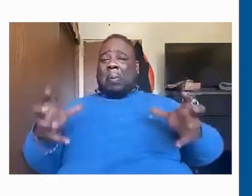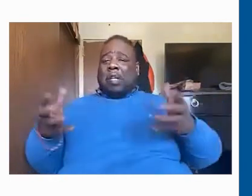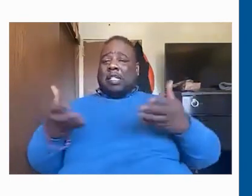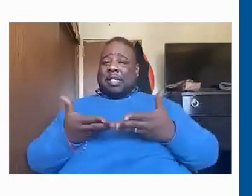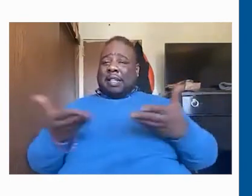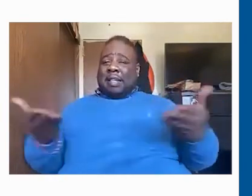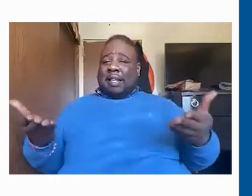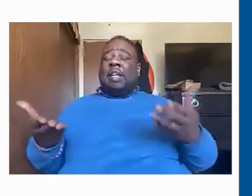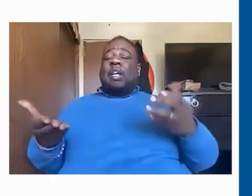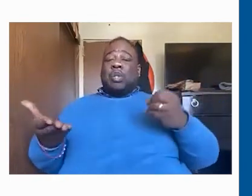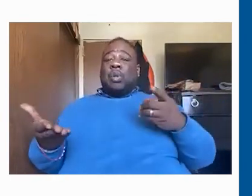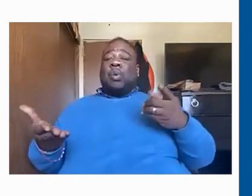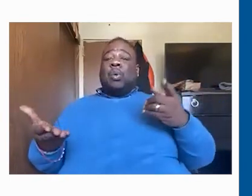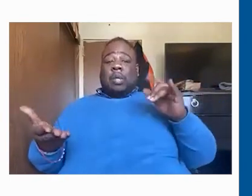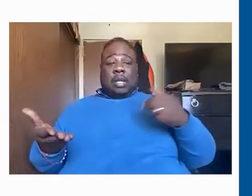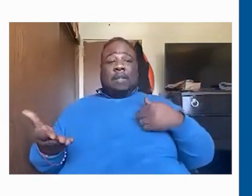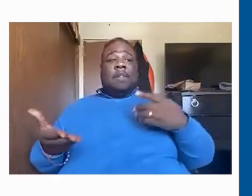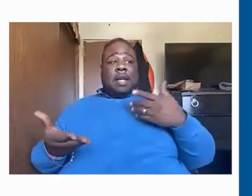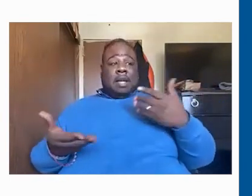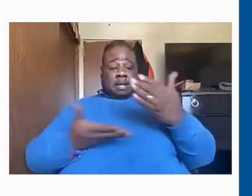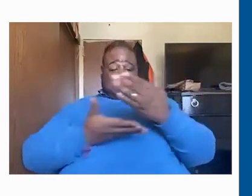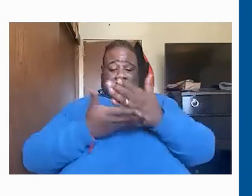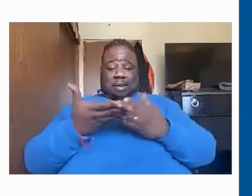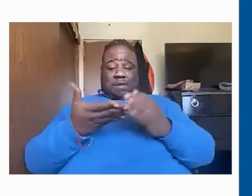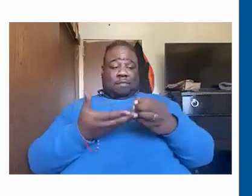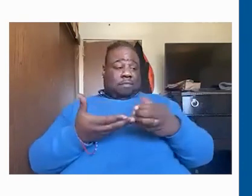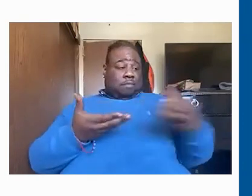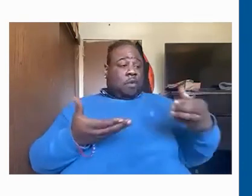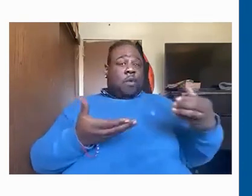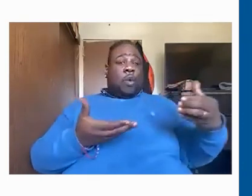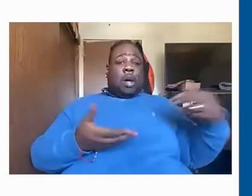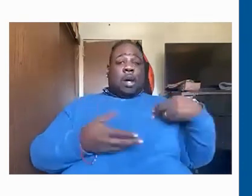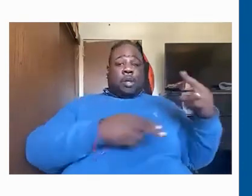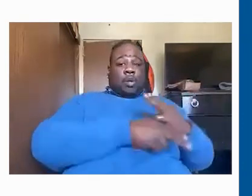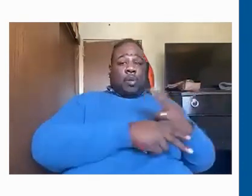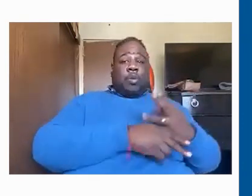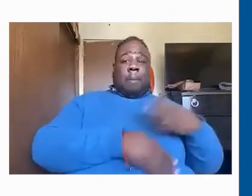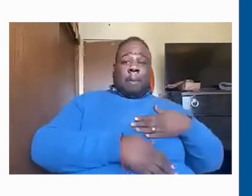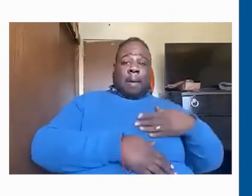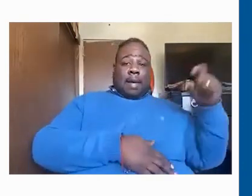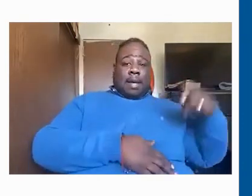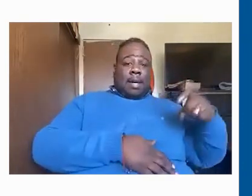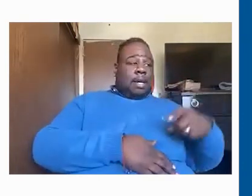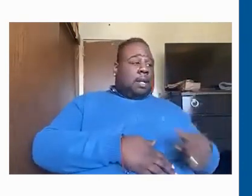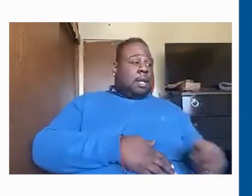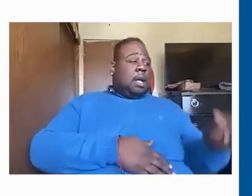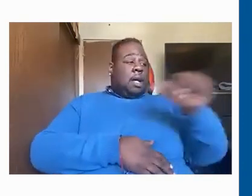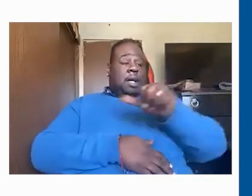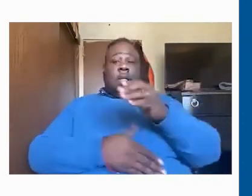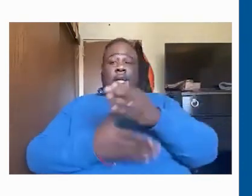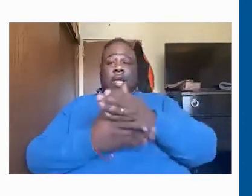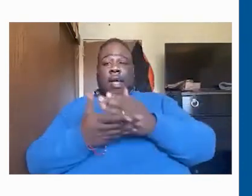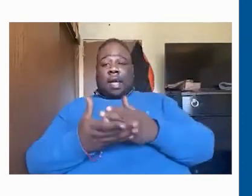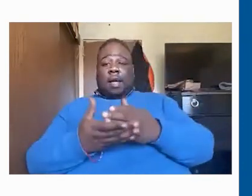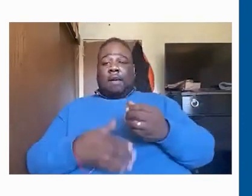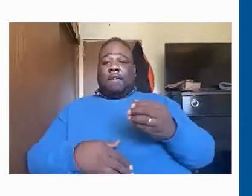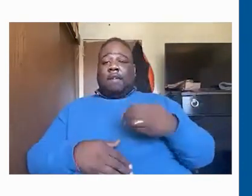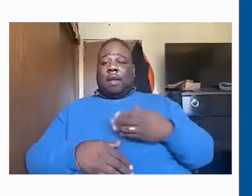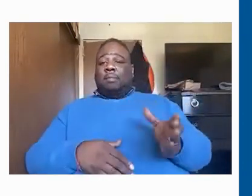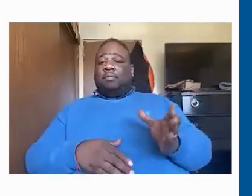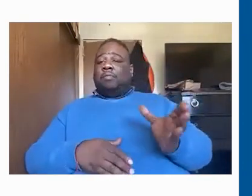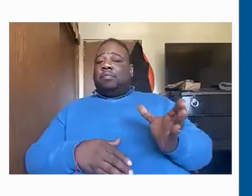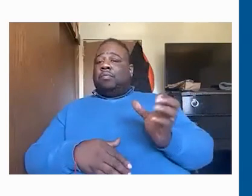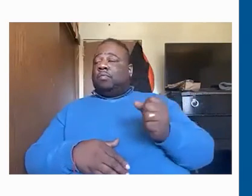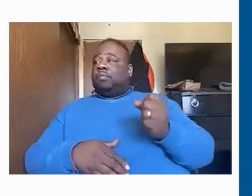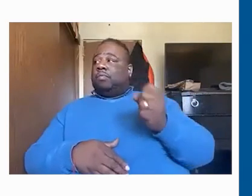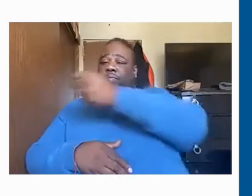them. And I do have before this presentation, I did have my book, because I've been